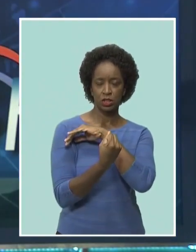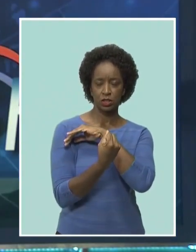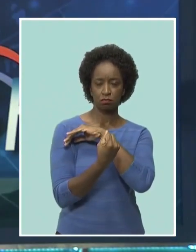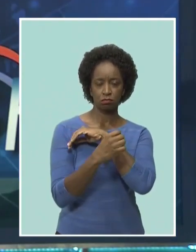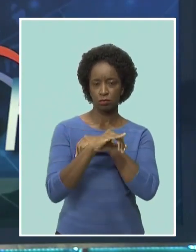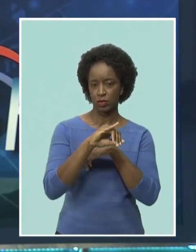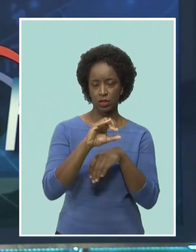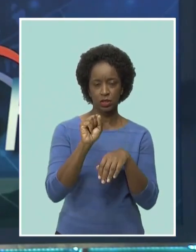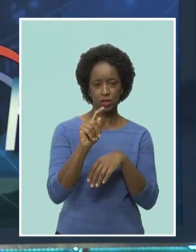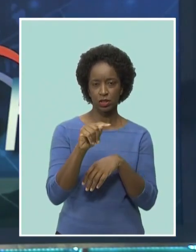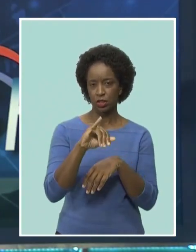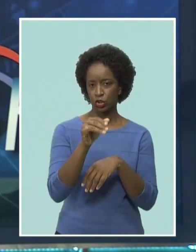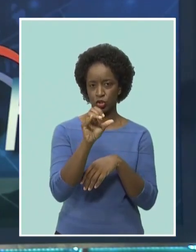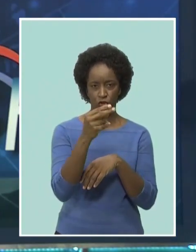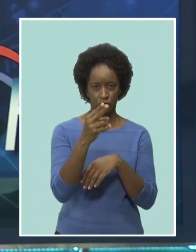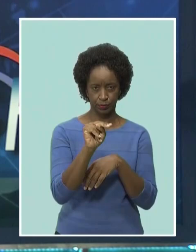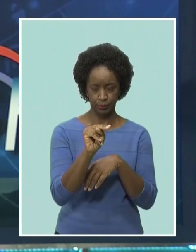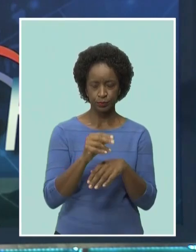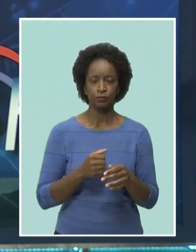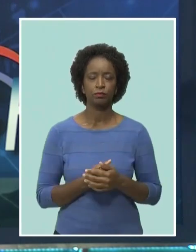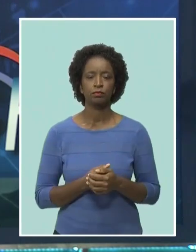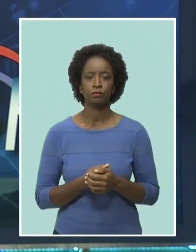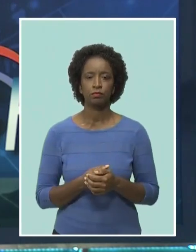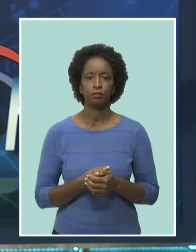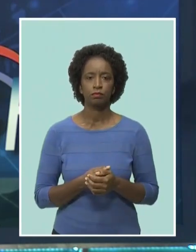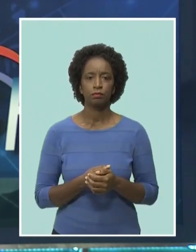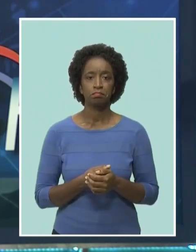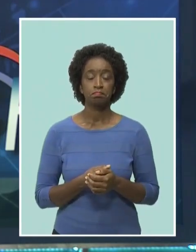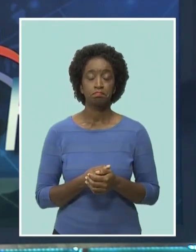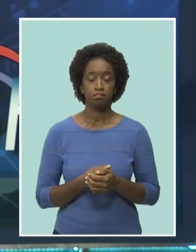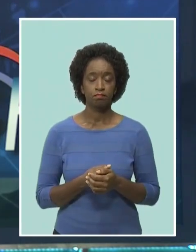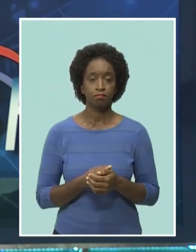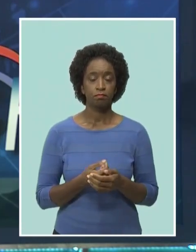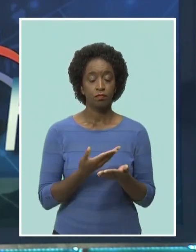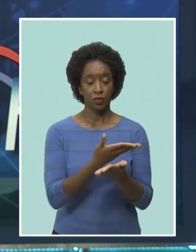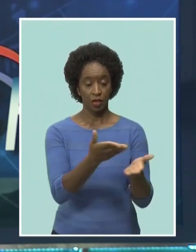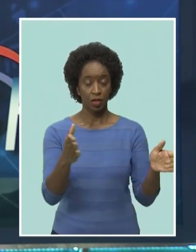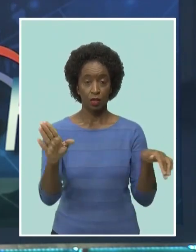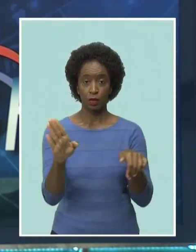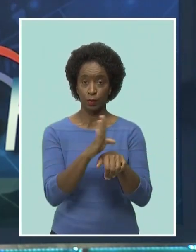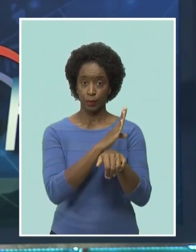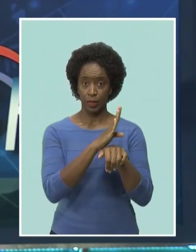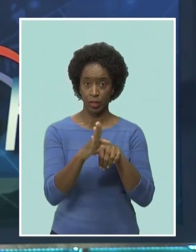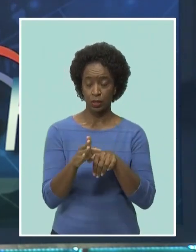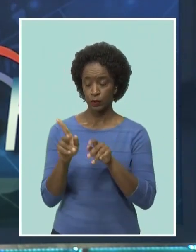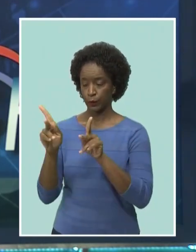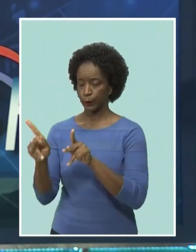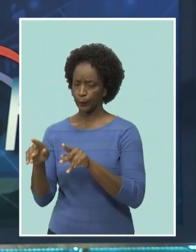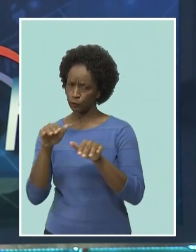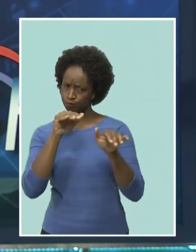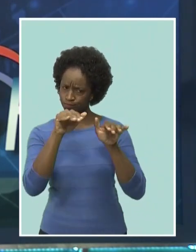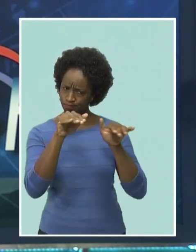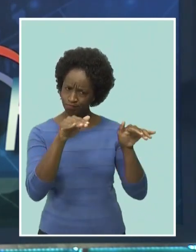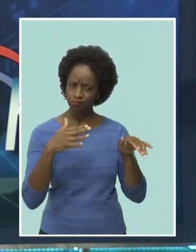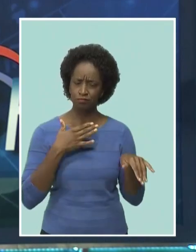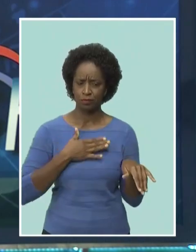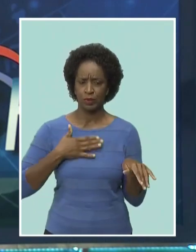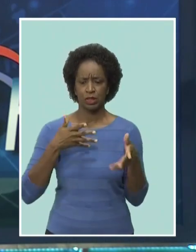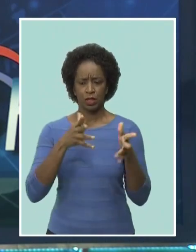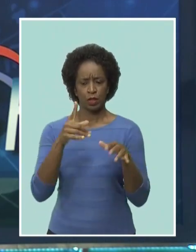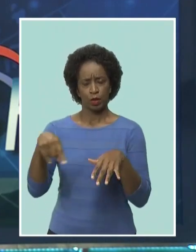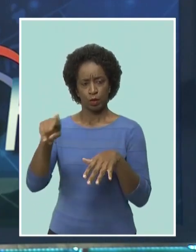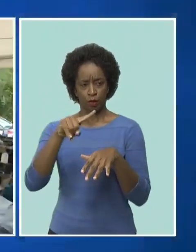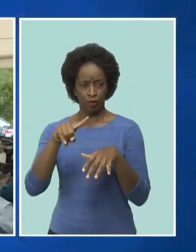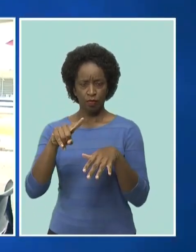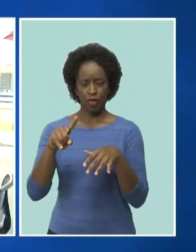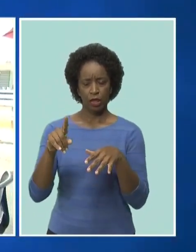tonight to corporate Barbados to give special needs students a chance to be part of the workforce. It comes as the principal and comes from